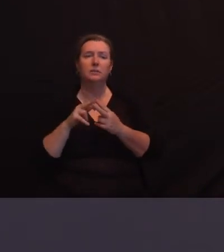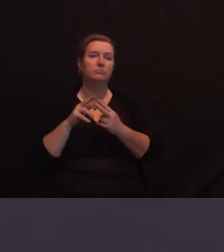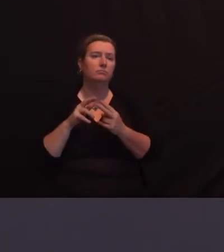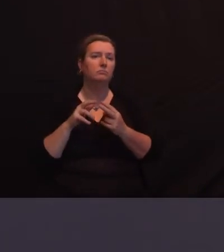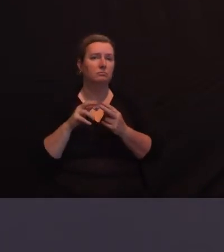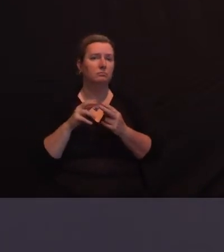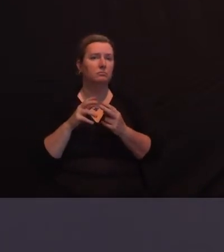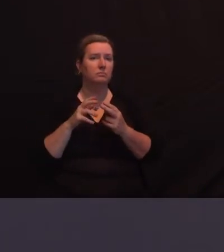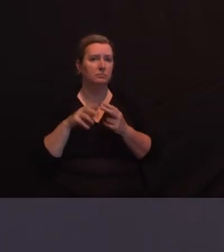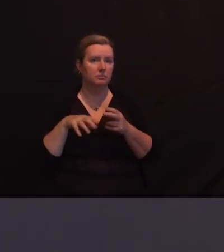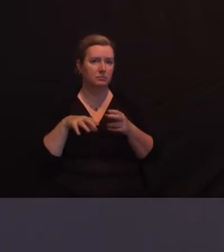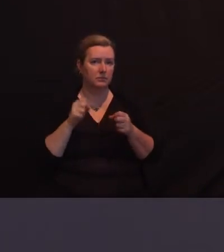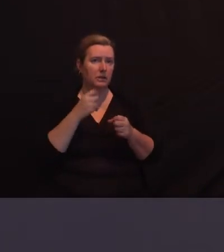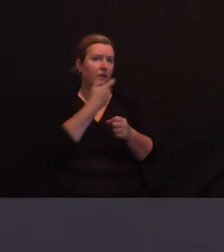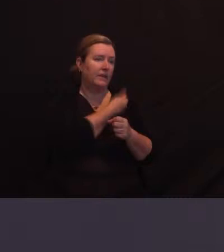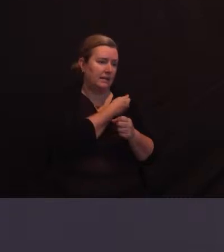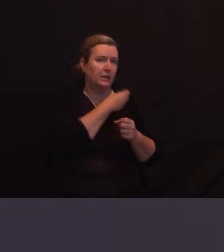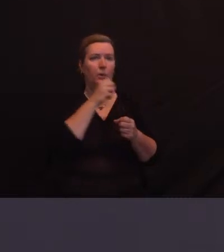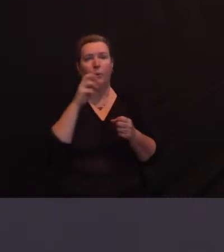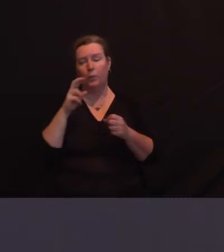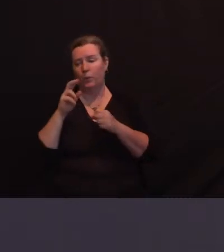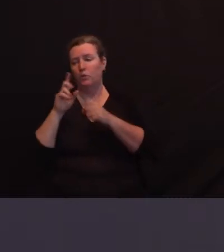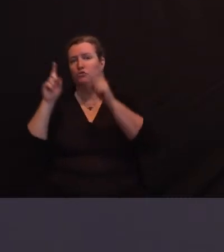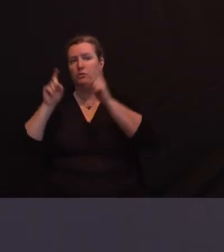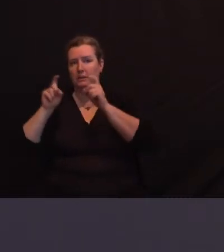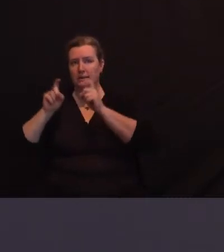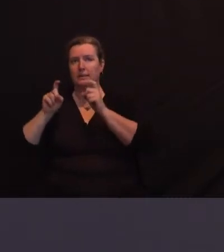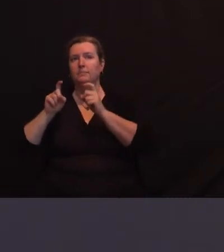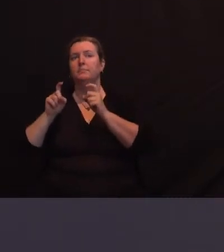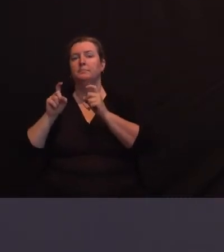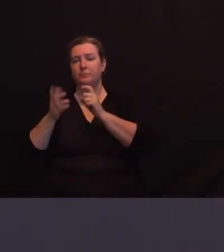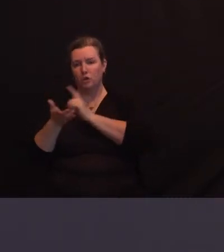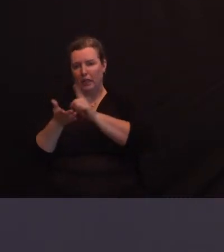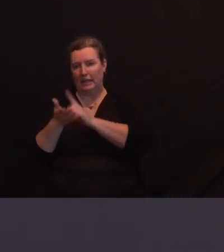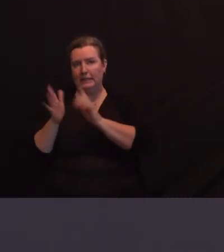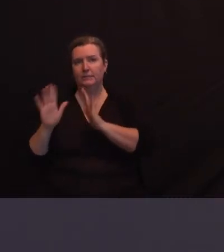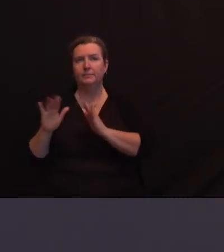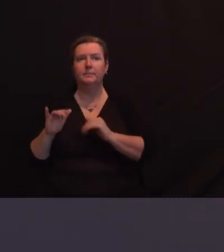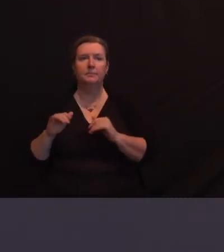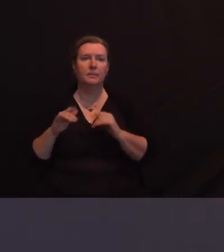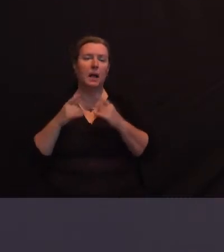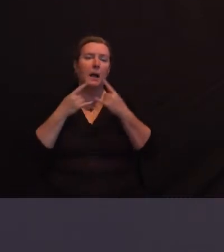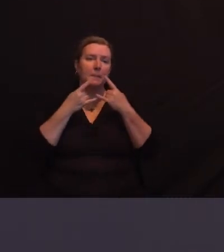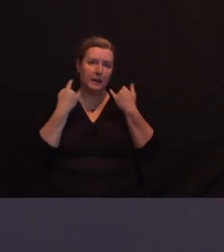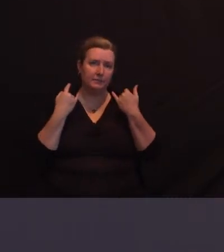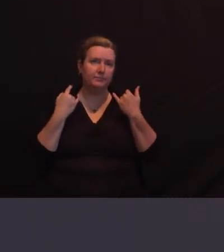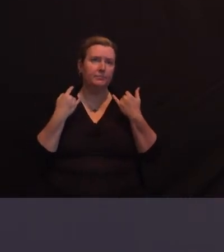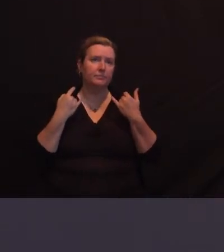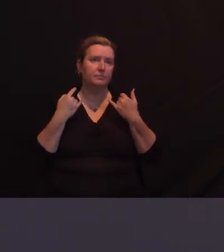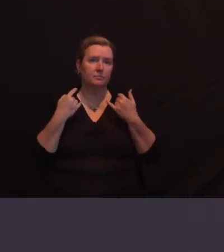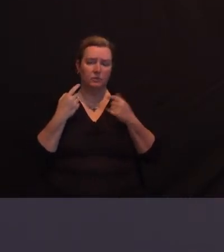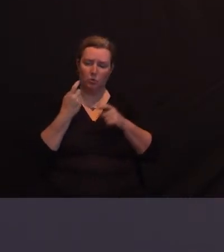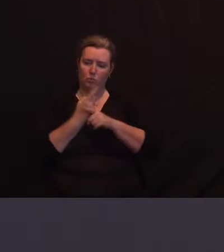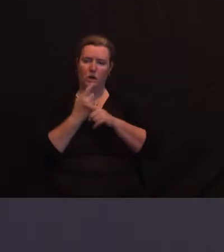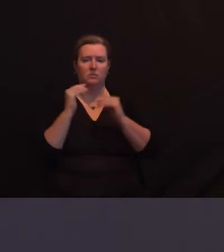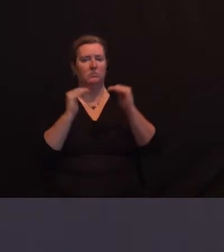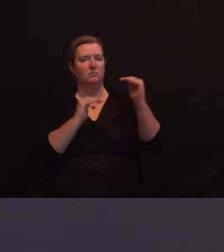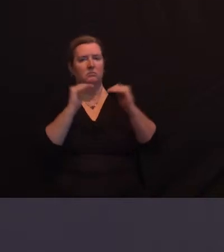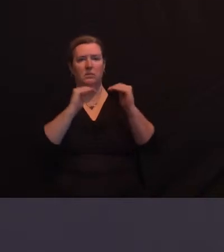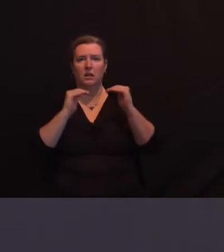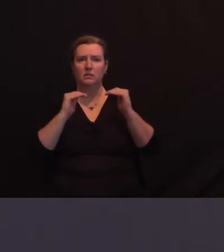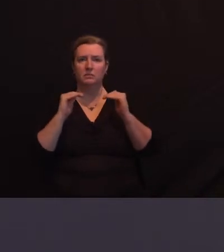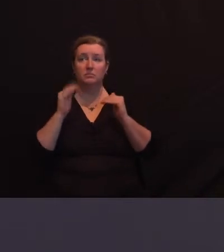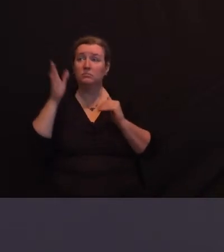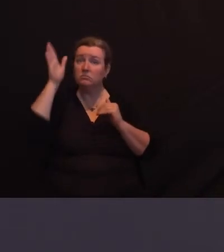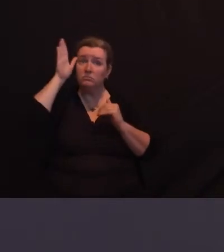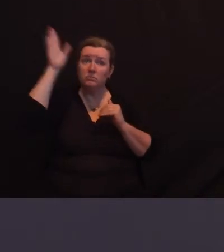rate of frequency. We think that's that plus masking is the right mix right now. Do we leave options on the table for other steps we could